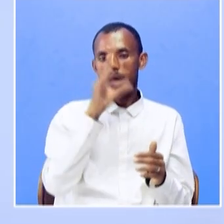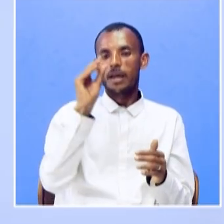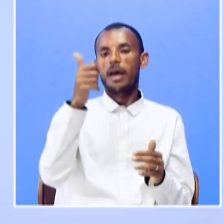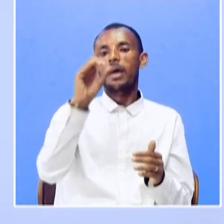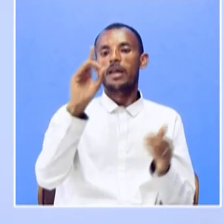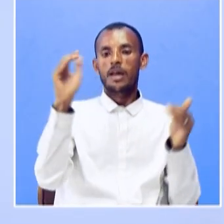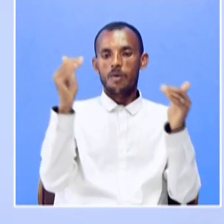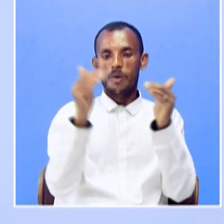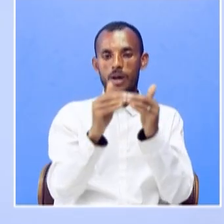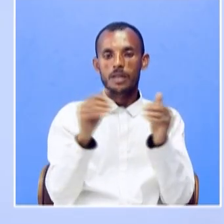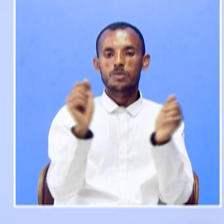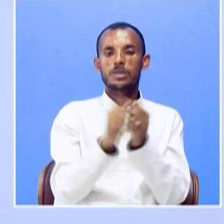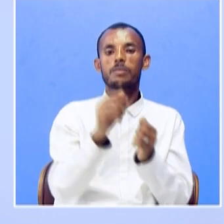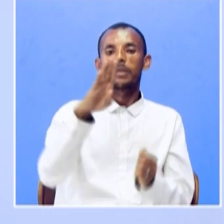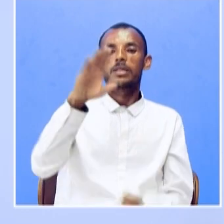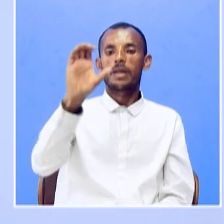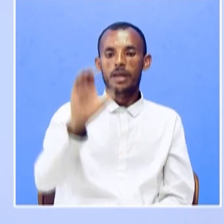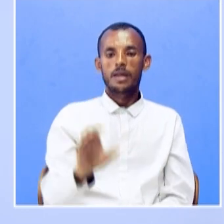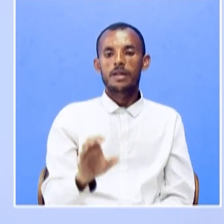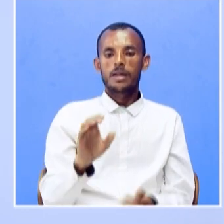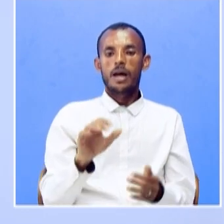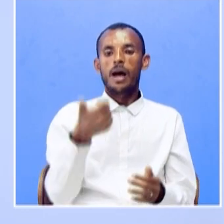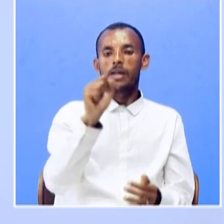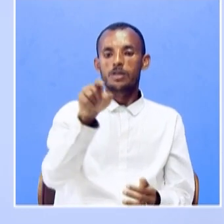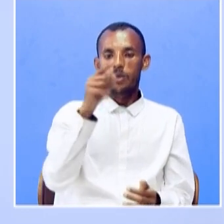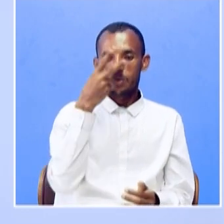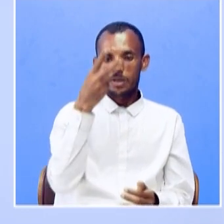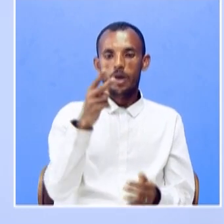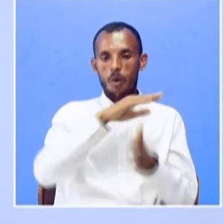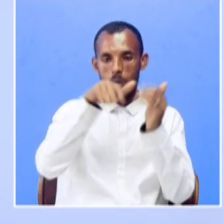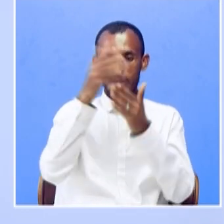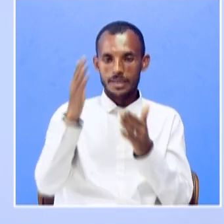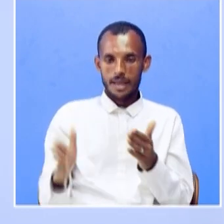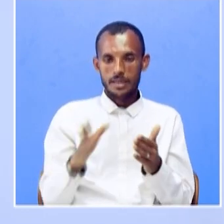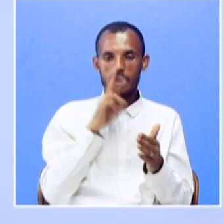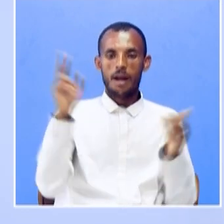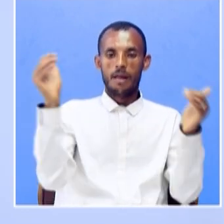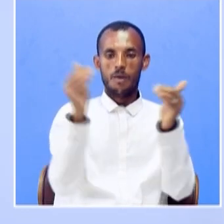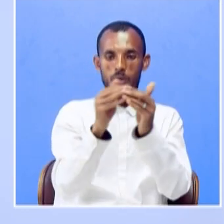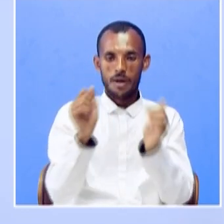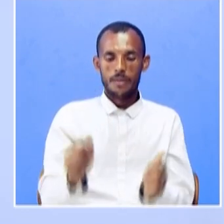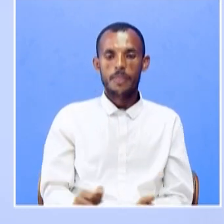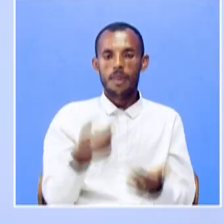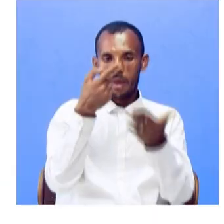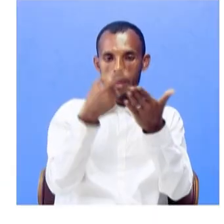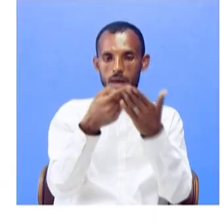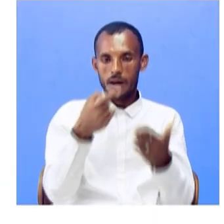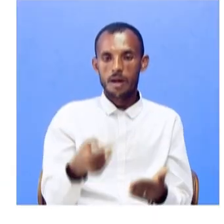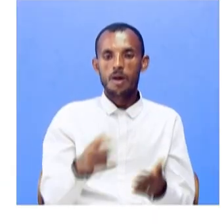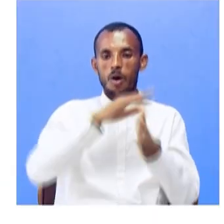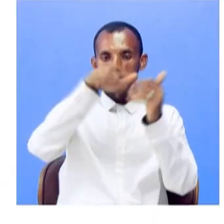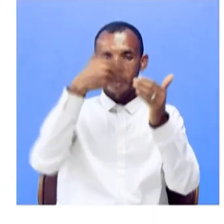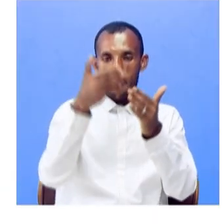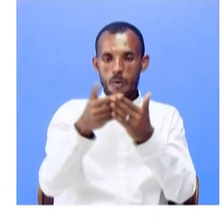is congruent with BC. So as you can see, all sides of rhombus are congruent. So here,